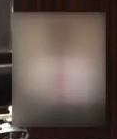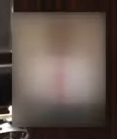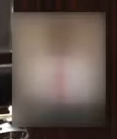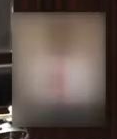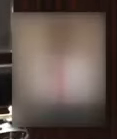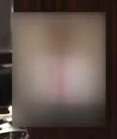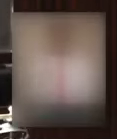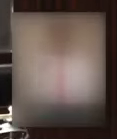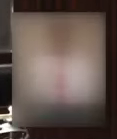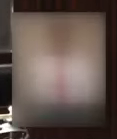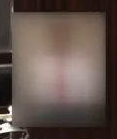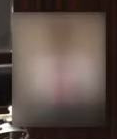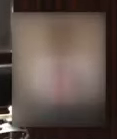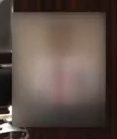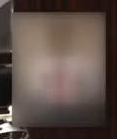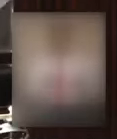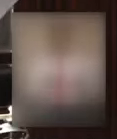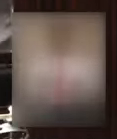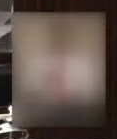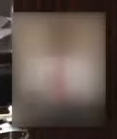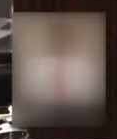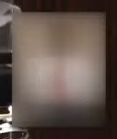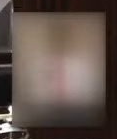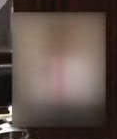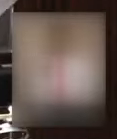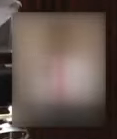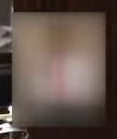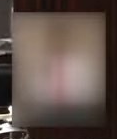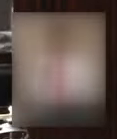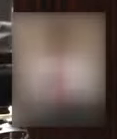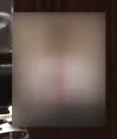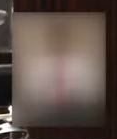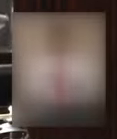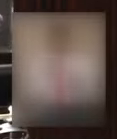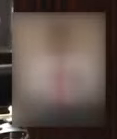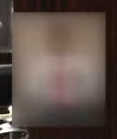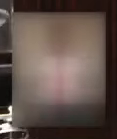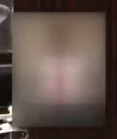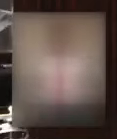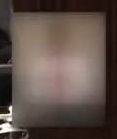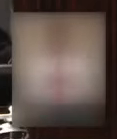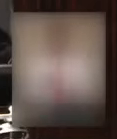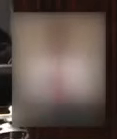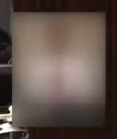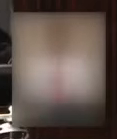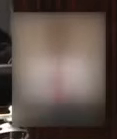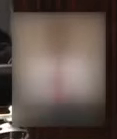it, praise it, and raise their hand for it. As the Freedom People's Alliance, we will vote against this.